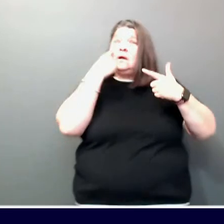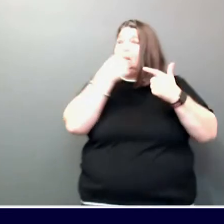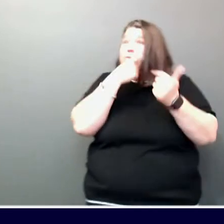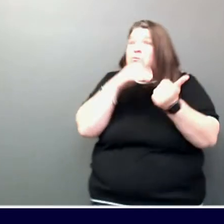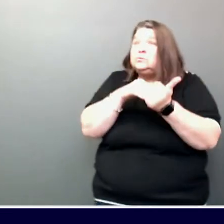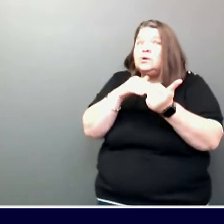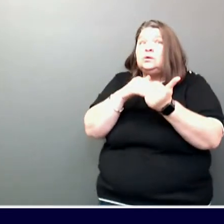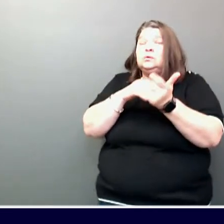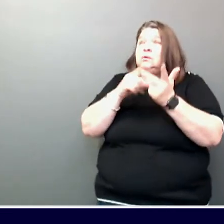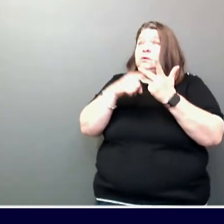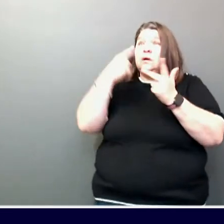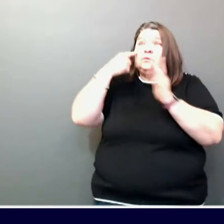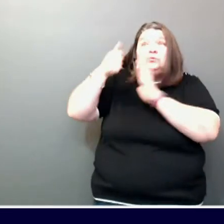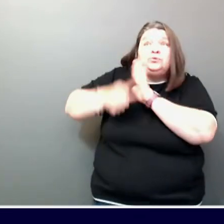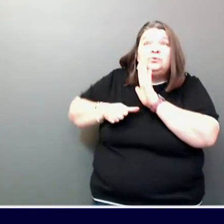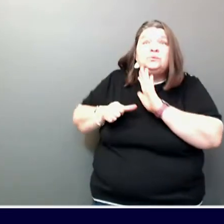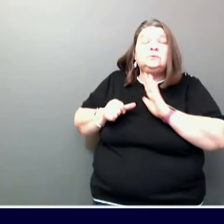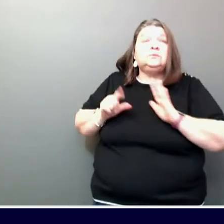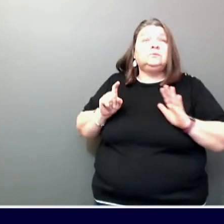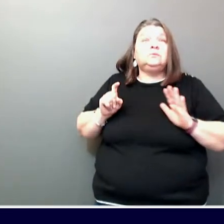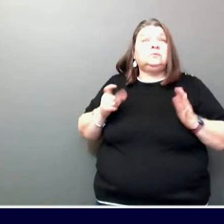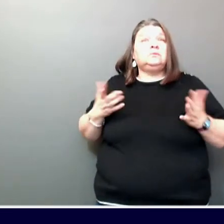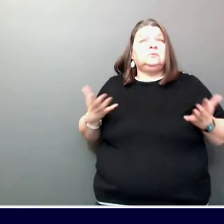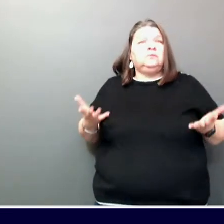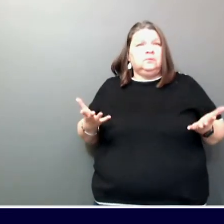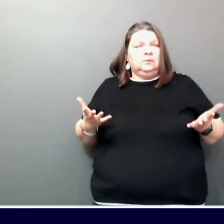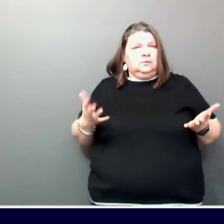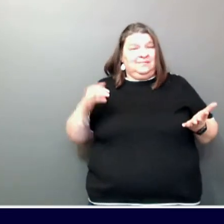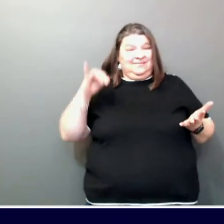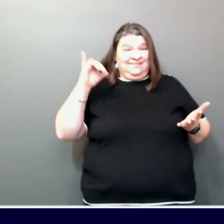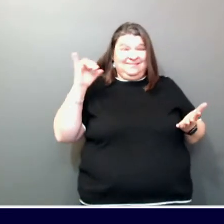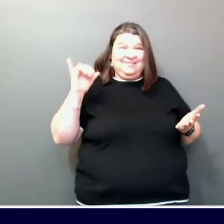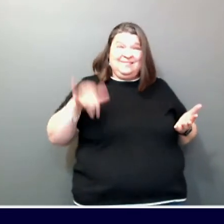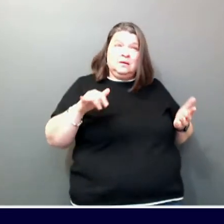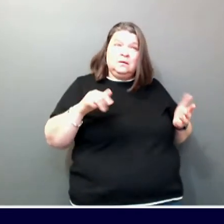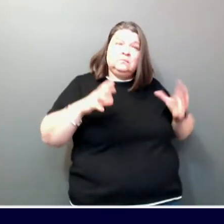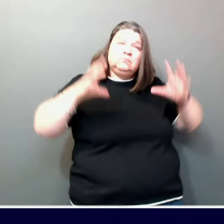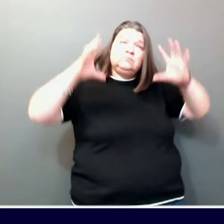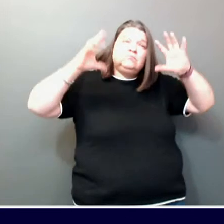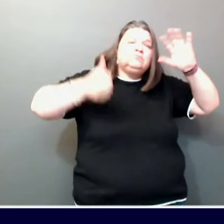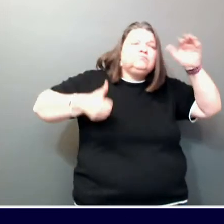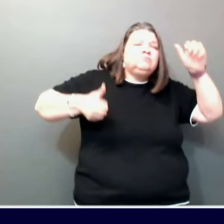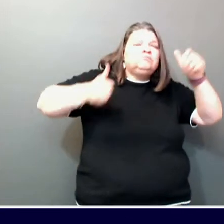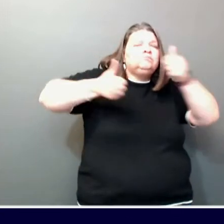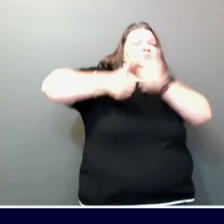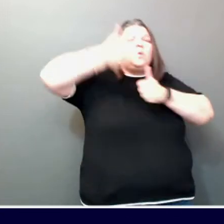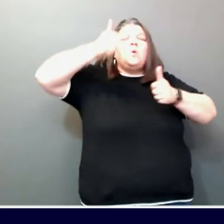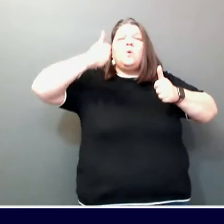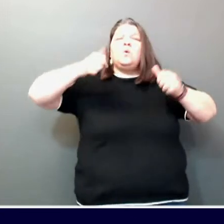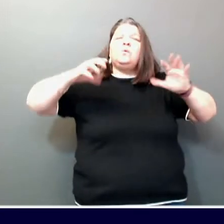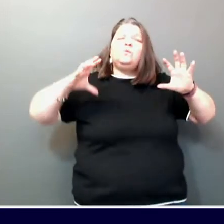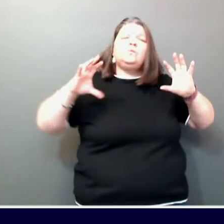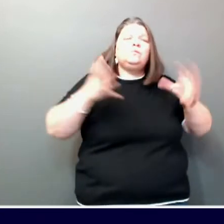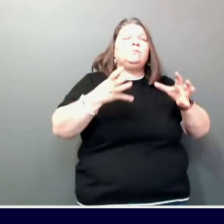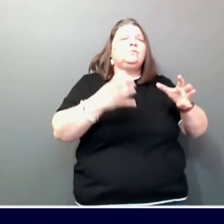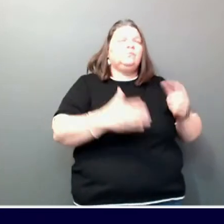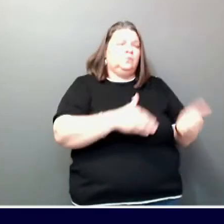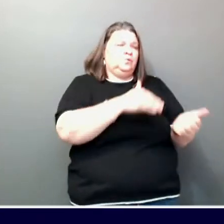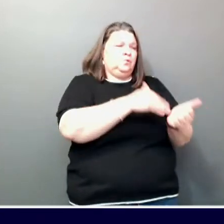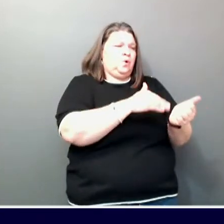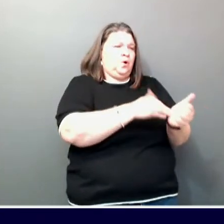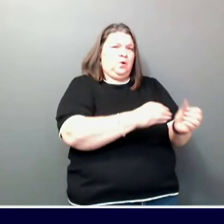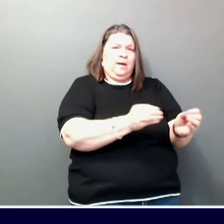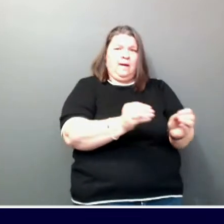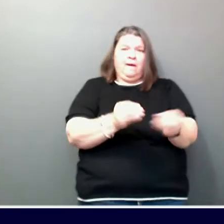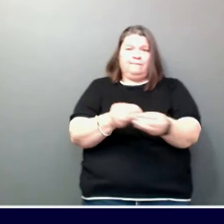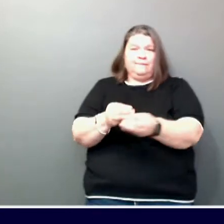Yeah, most practices, group practices where you go for a visit and you leave are not covered by the Maine or the CMS rule. All